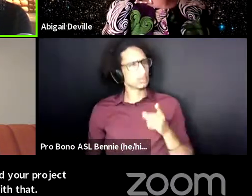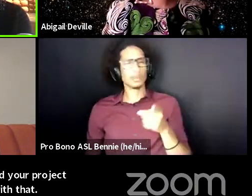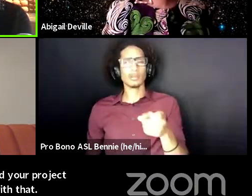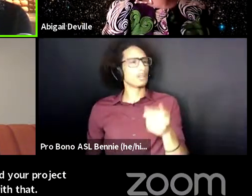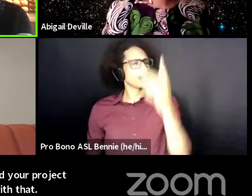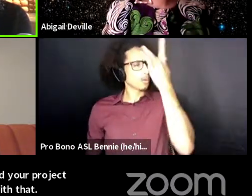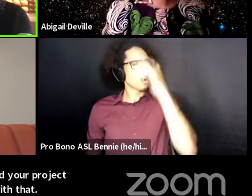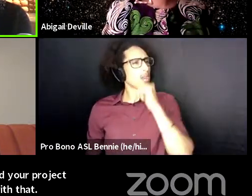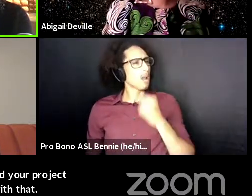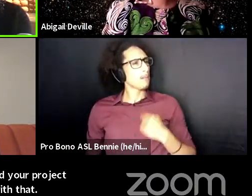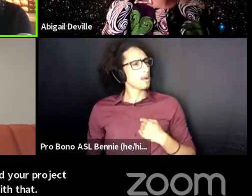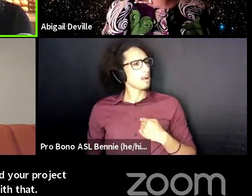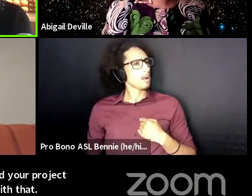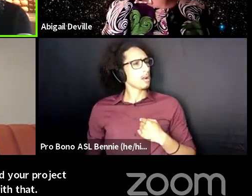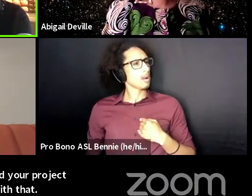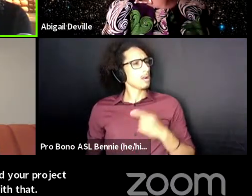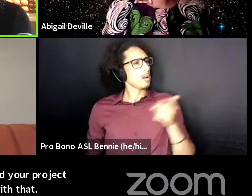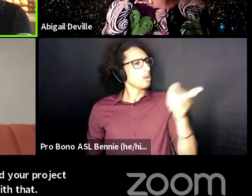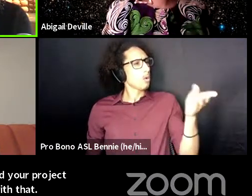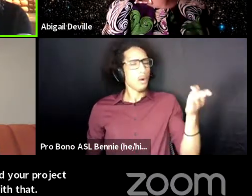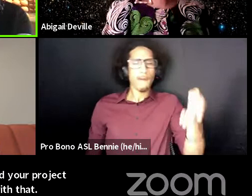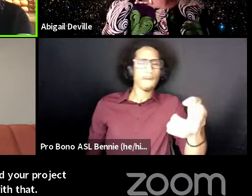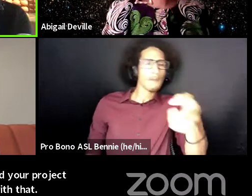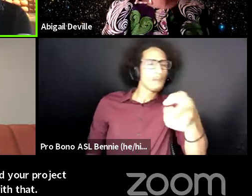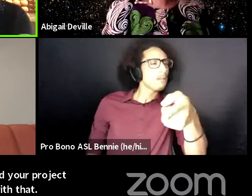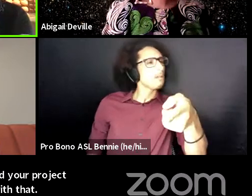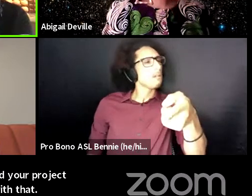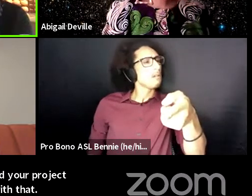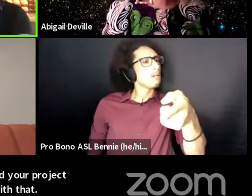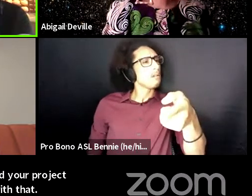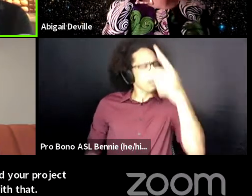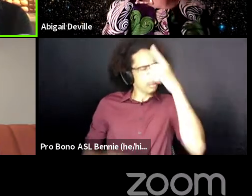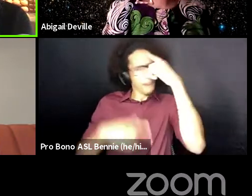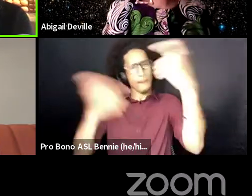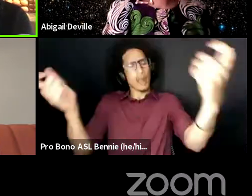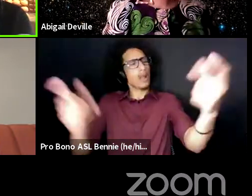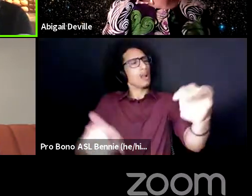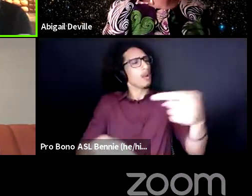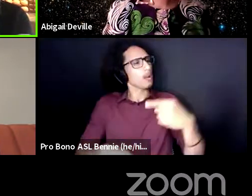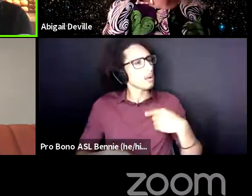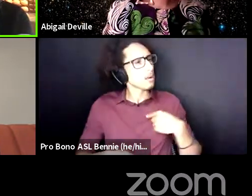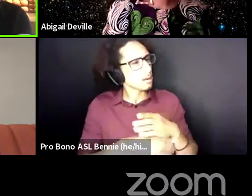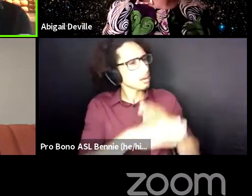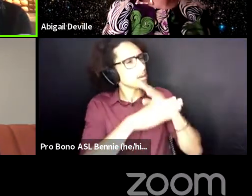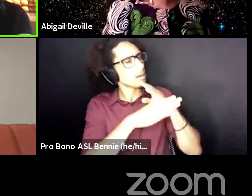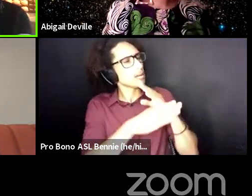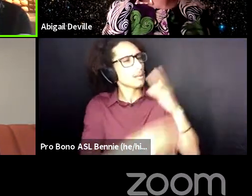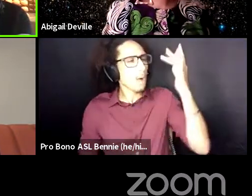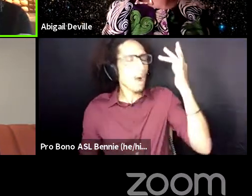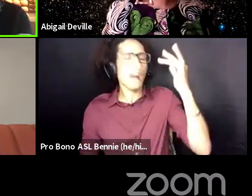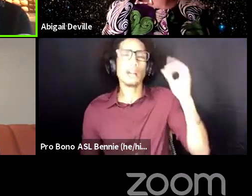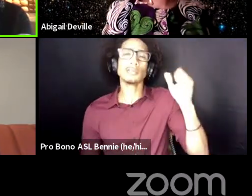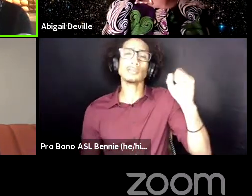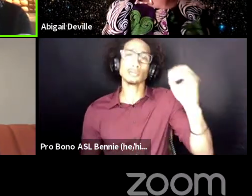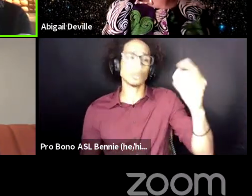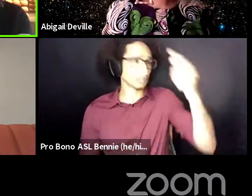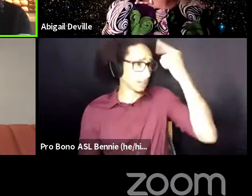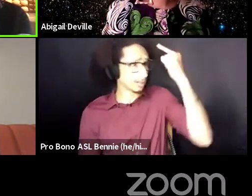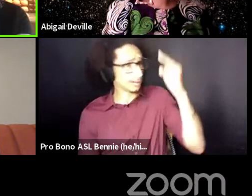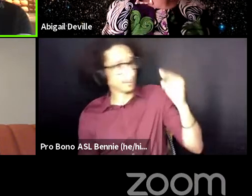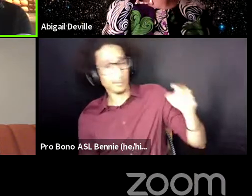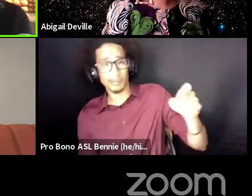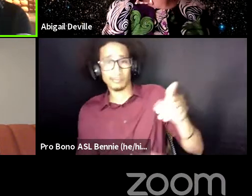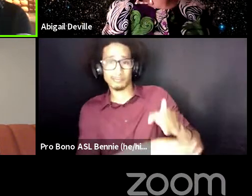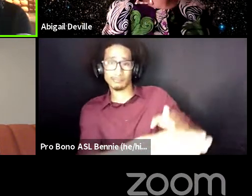to the conversation? And this was a great possibility to just provide that, again, platform, right? As you